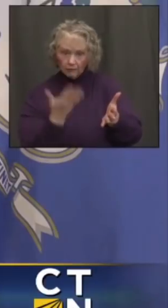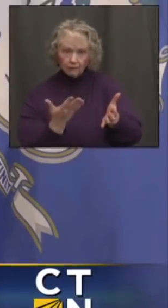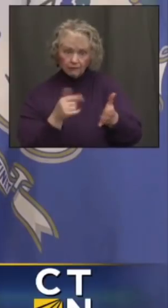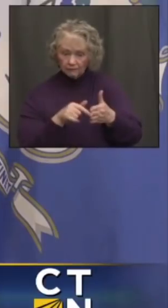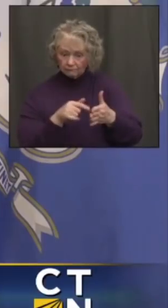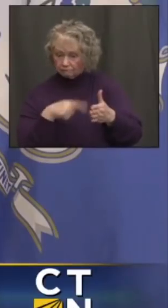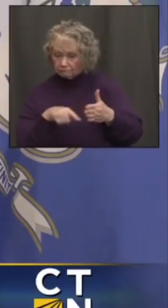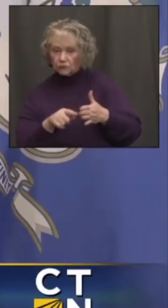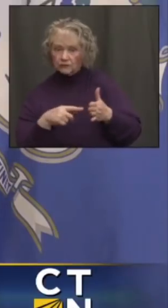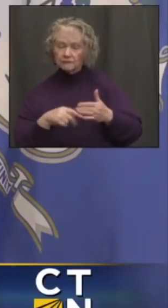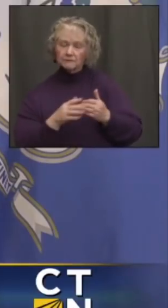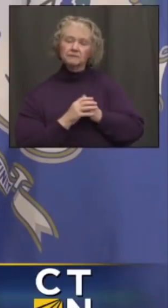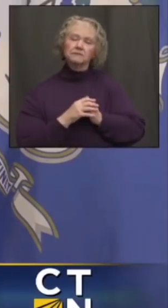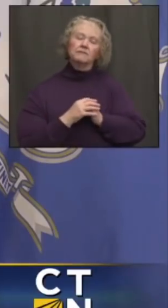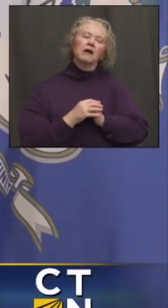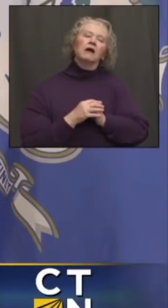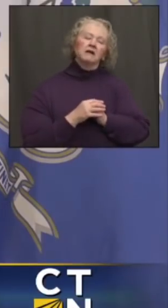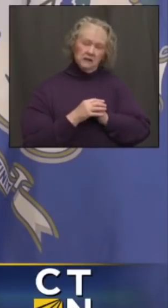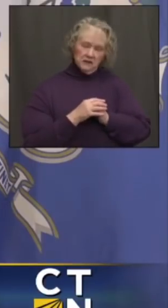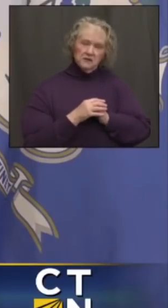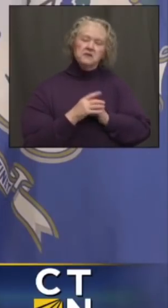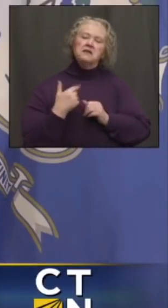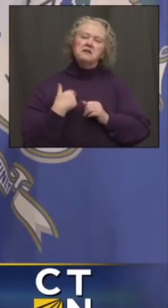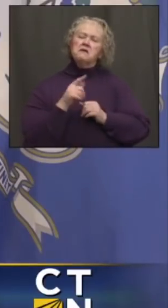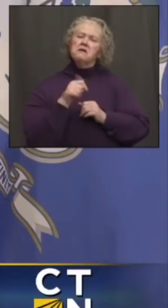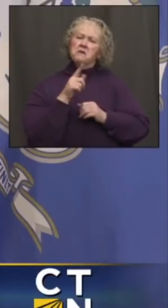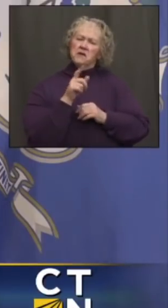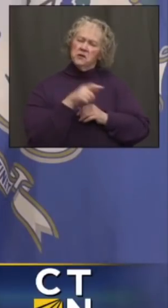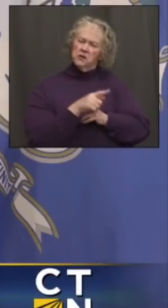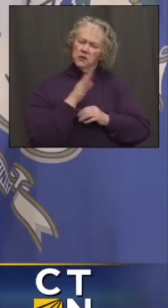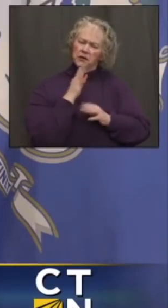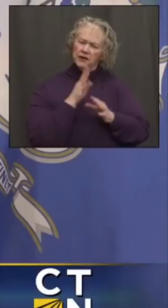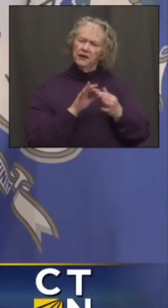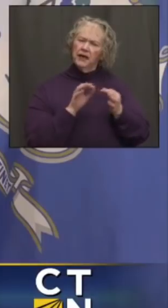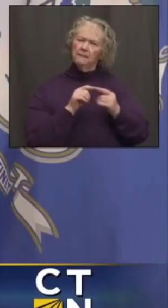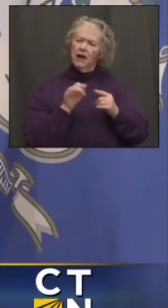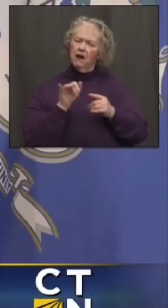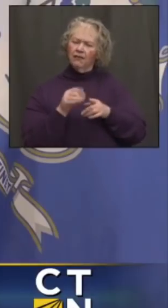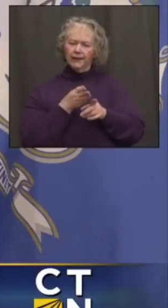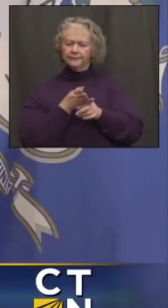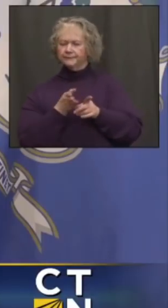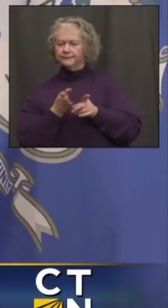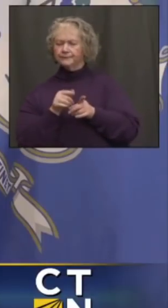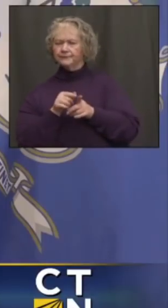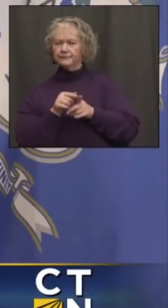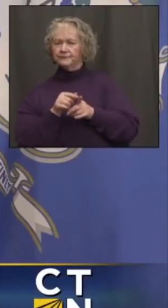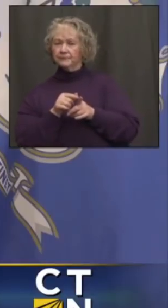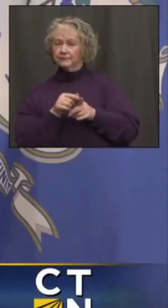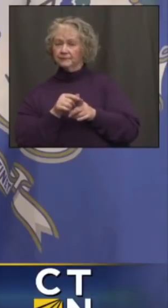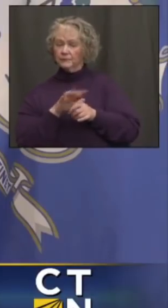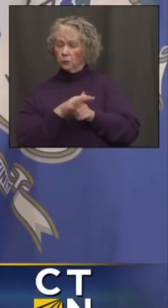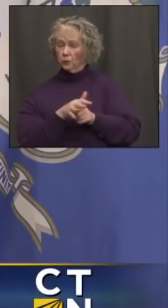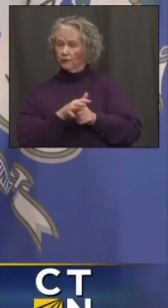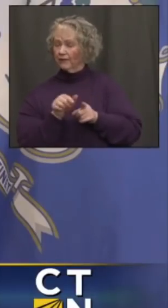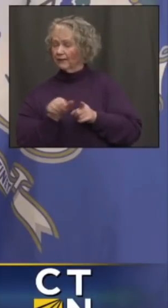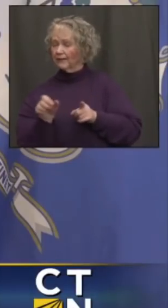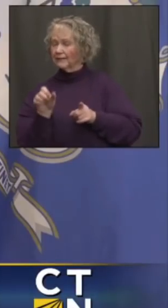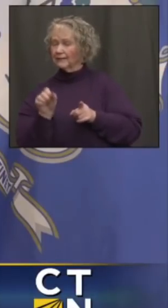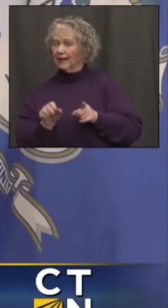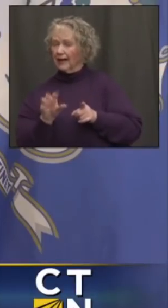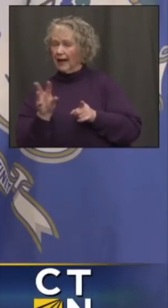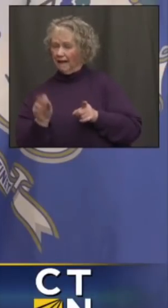away. What's your message to them? They're right in our essential worker category. We're going to be making an announcement about essential